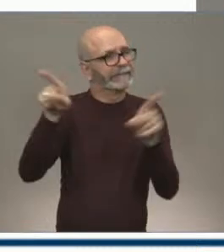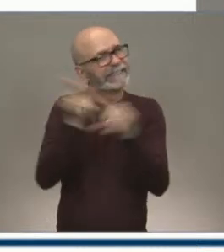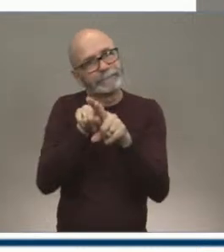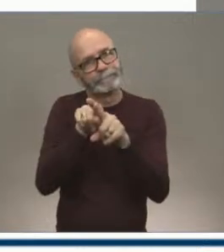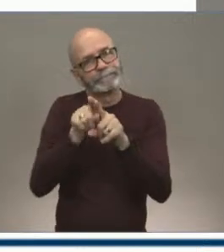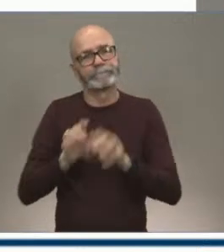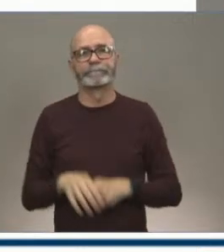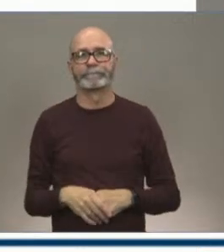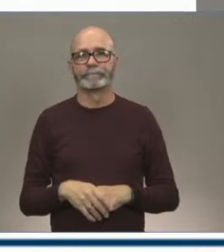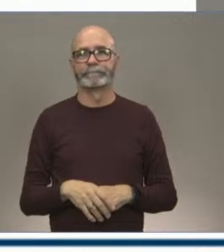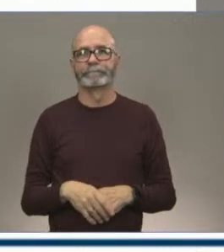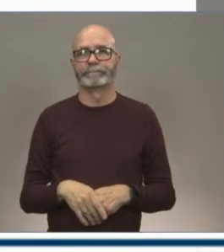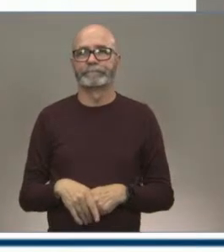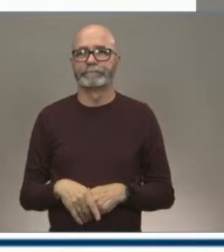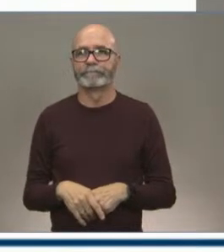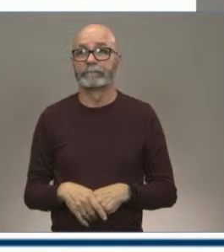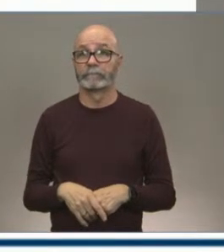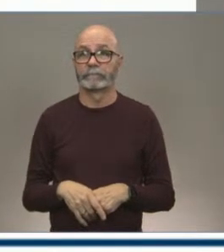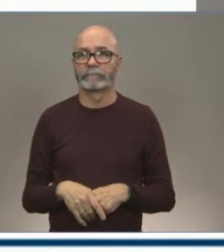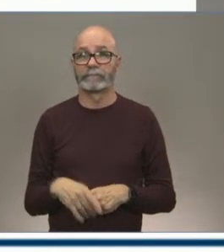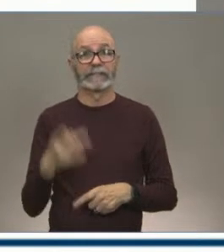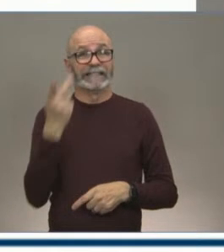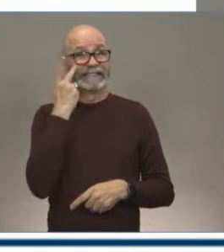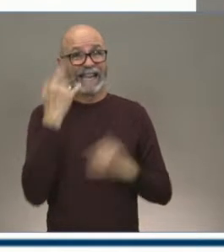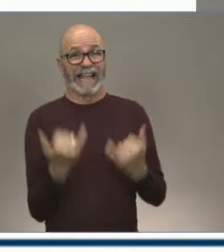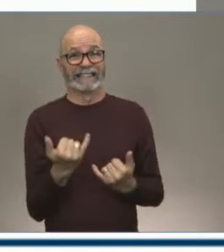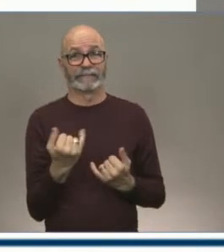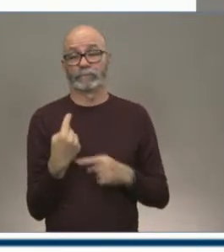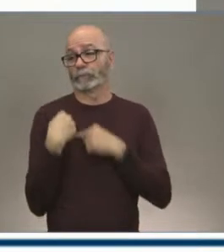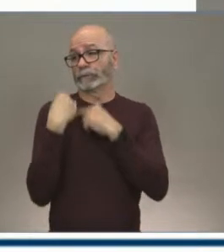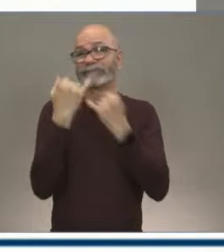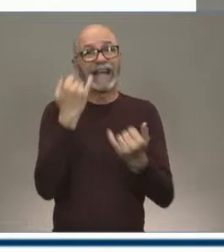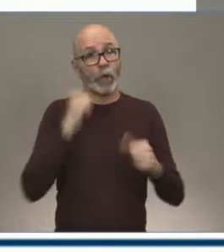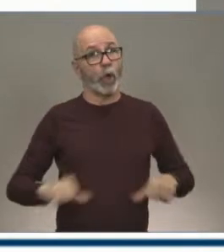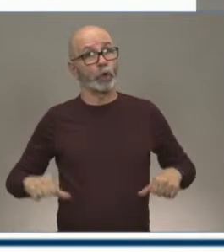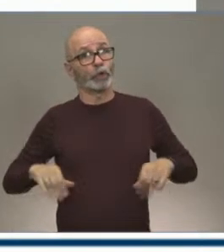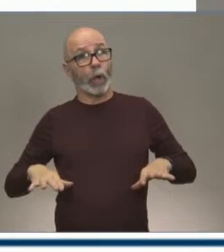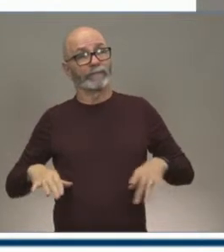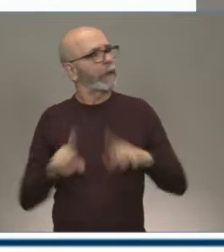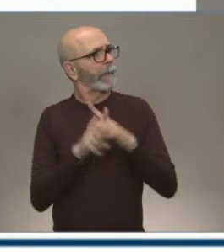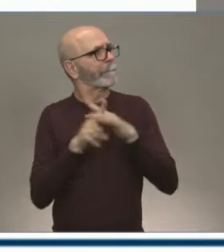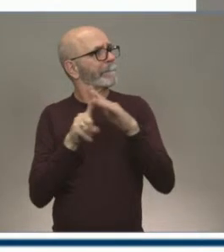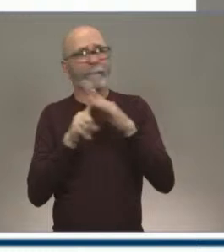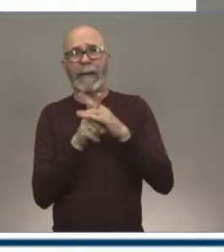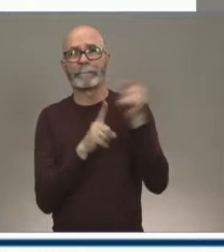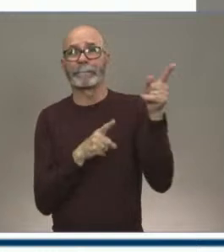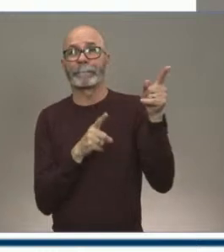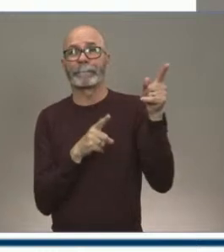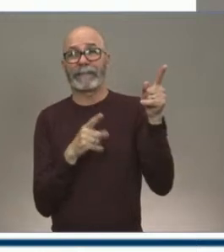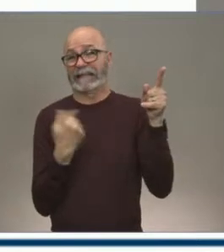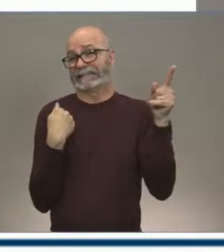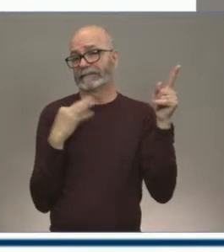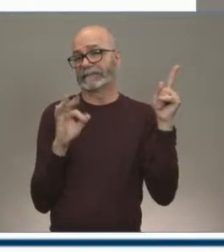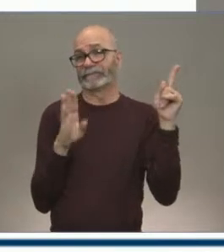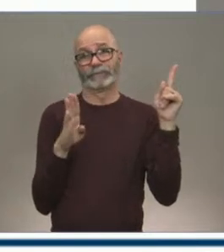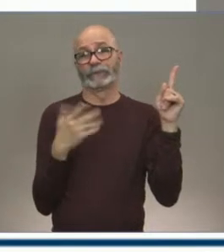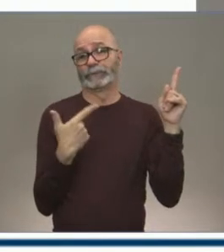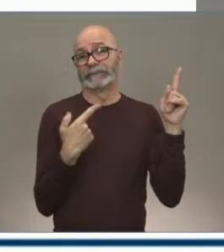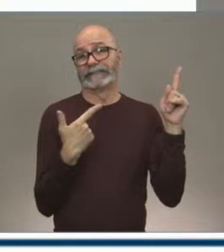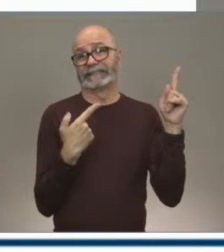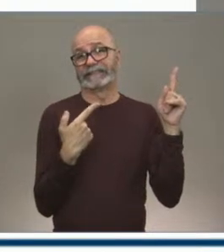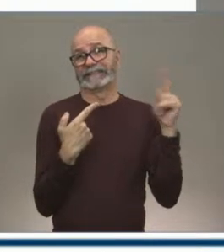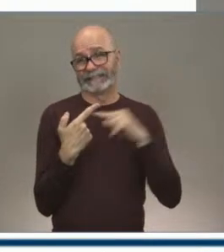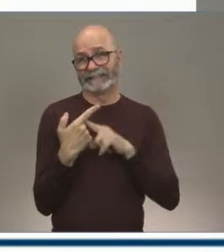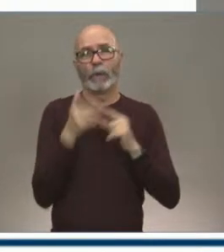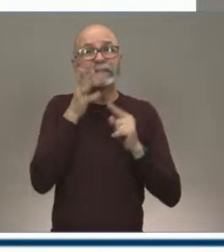in cases in Newfoundland, as the Premier said, starting February 21st, COVID-19 testing will be available